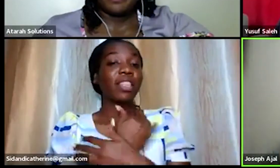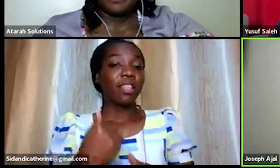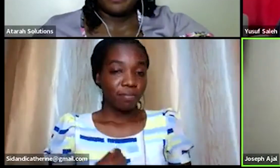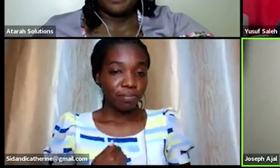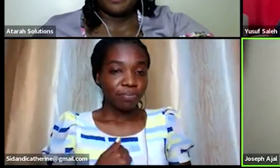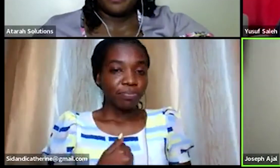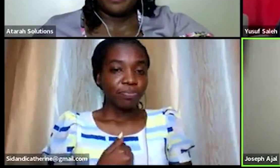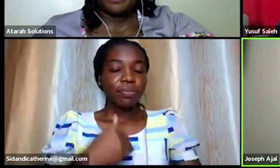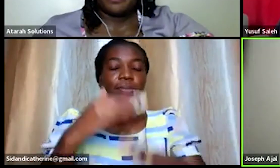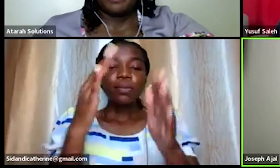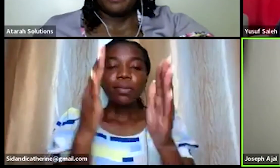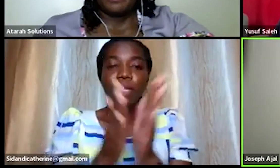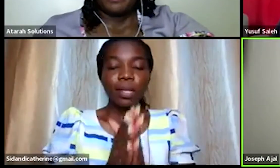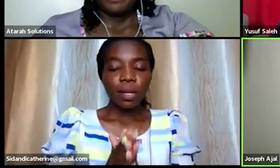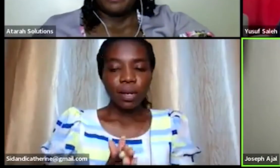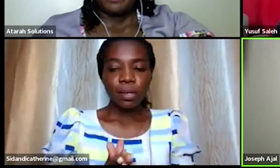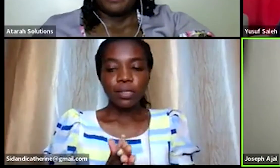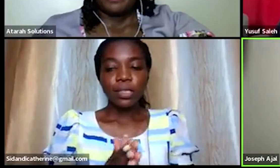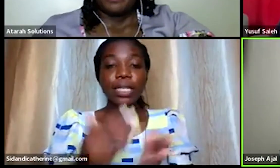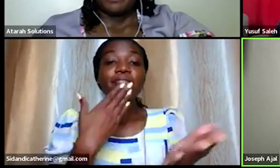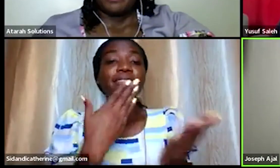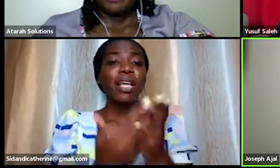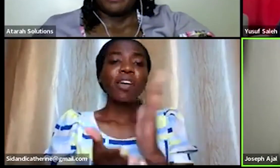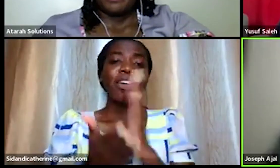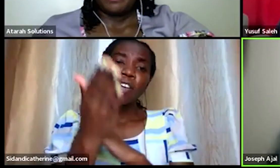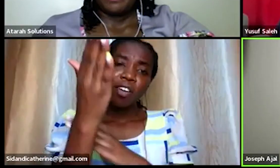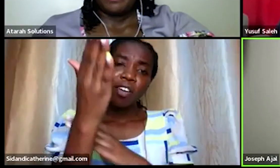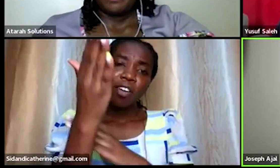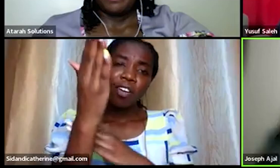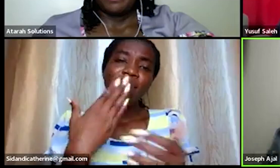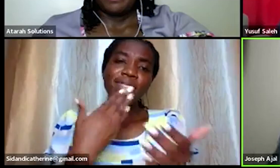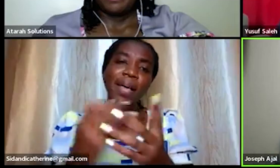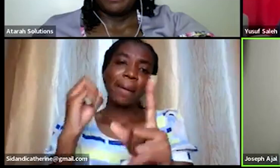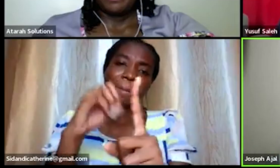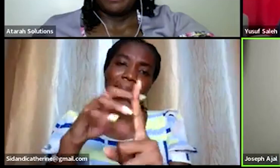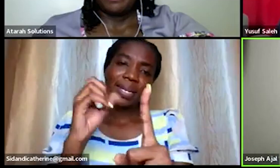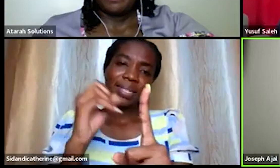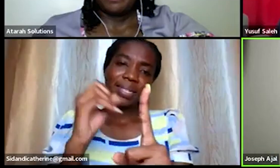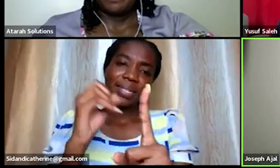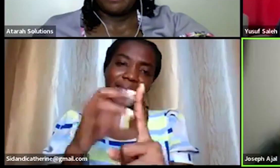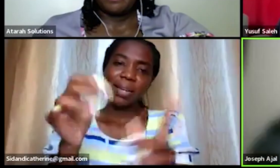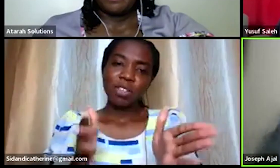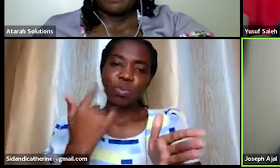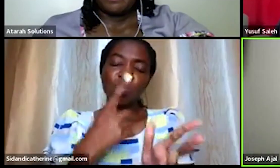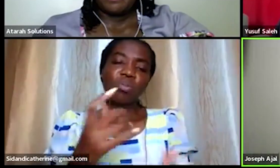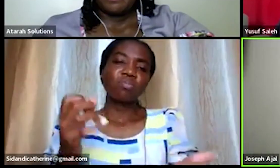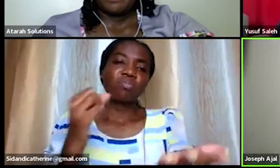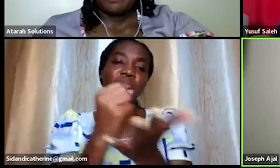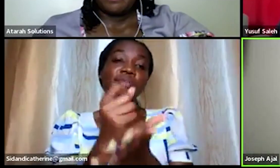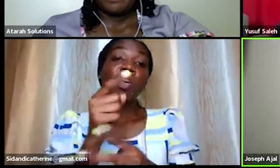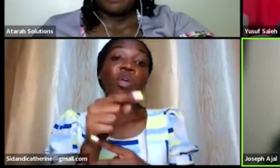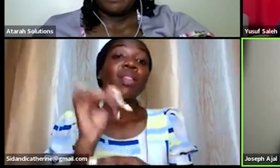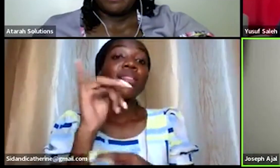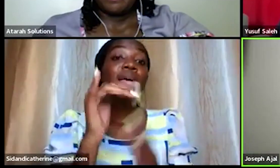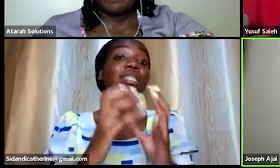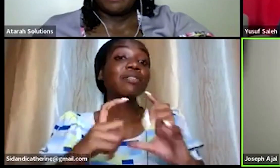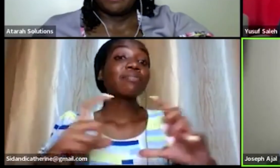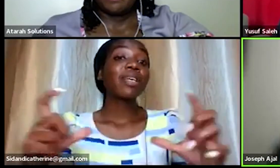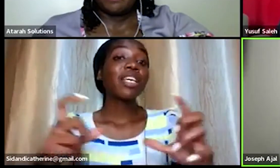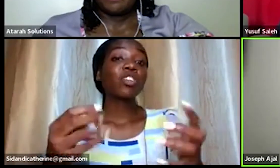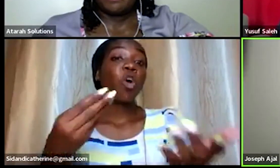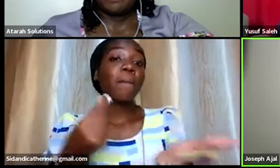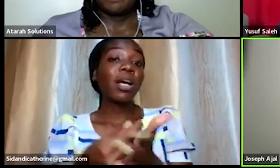leader. So thank your God, thank your mentor, whoever it is that has appointed you to that space.